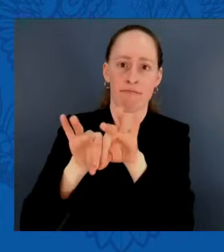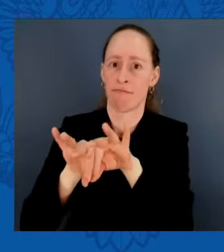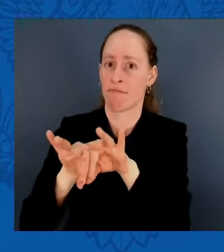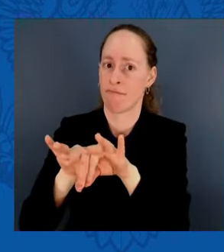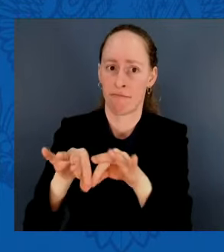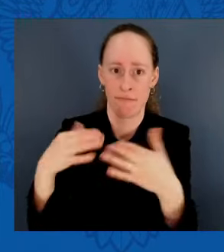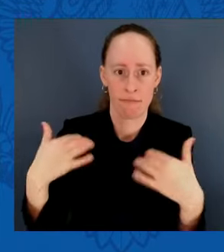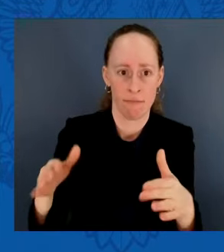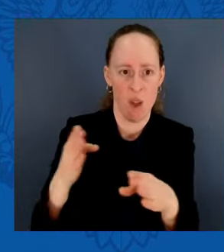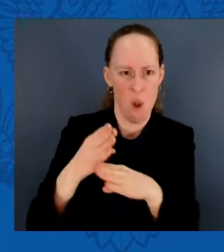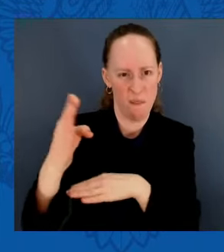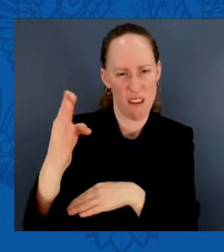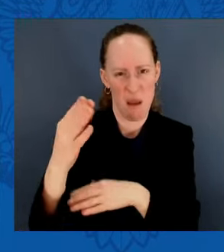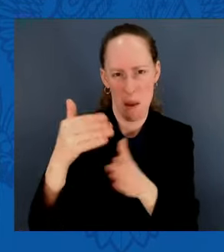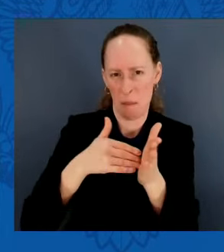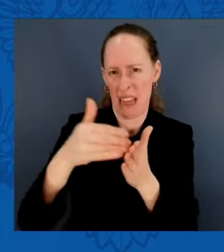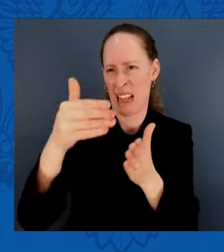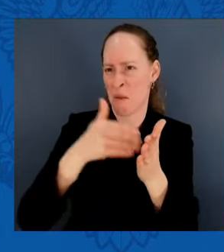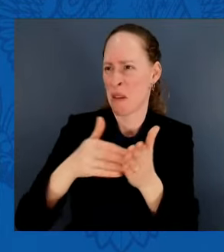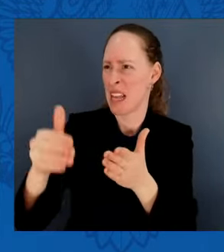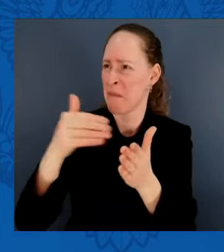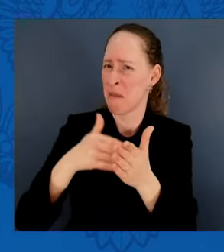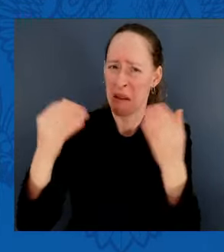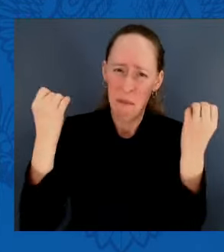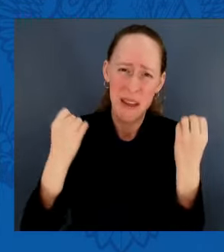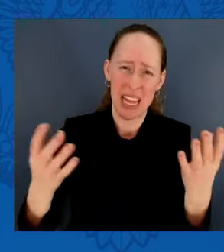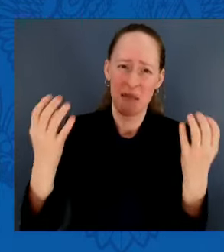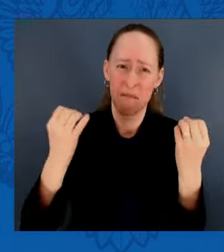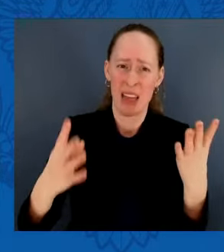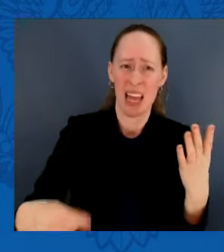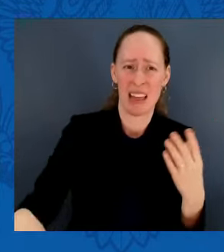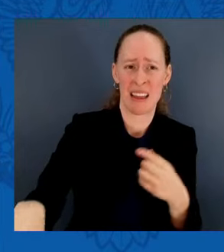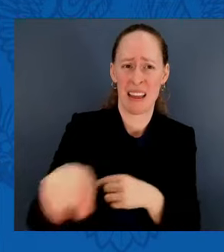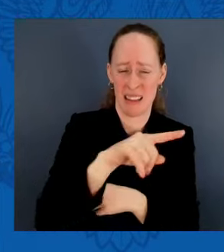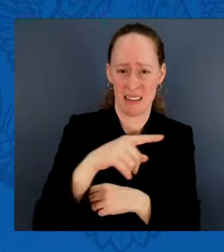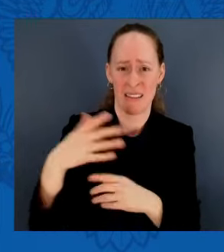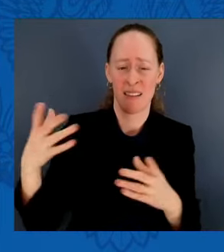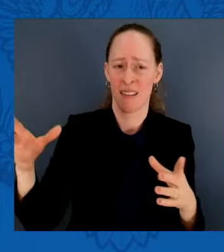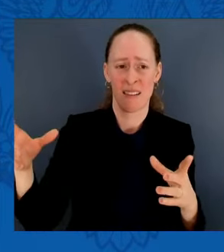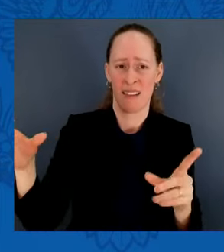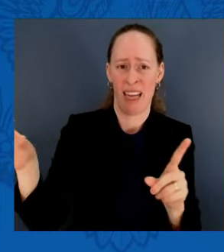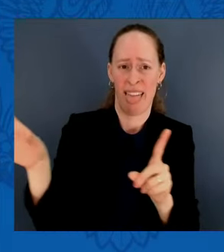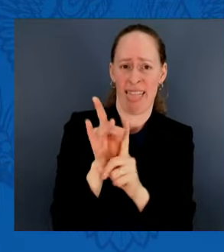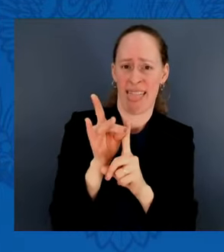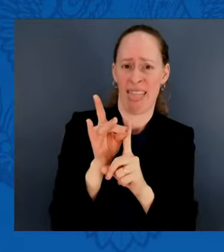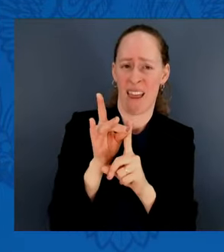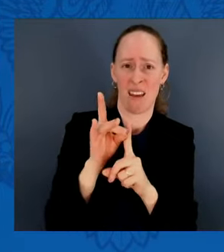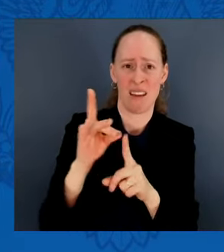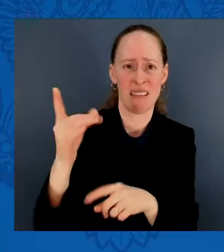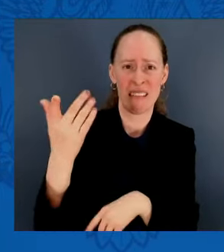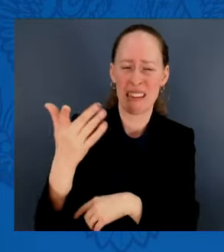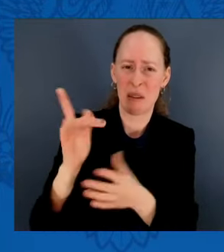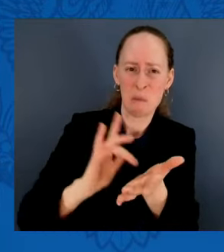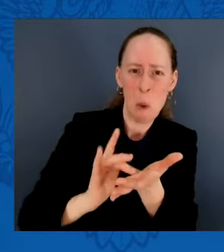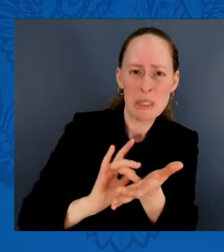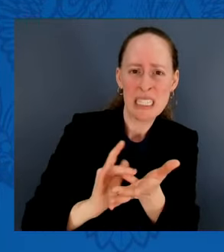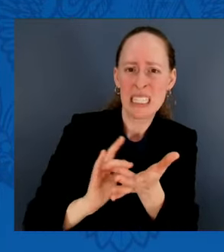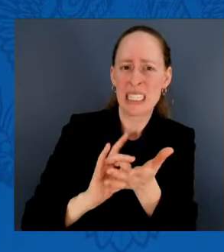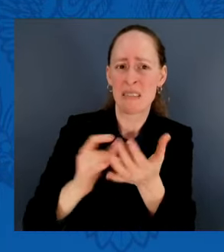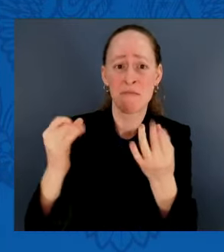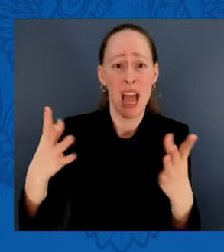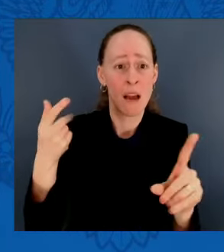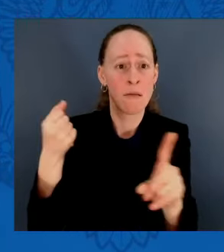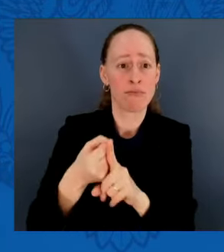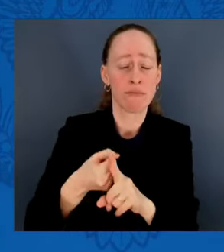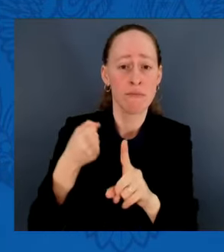than 100 different cancers. Many of them don't come home, but we owe them and their